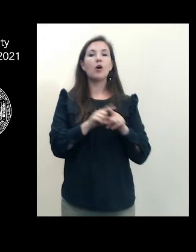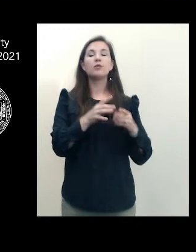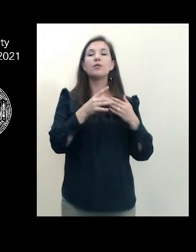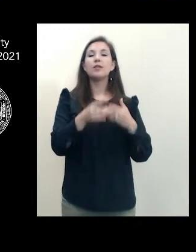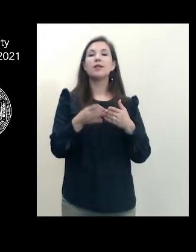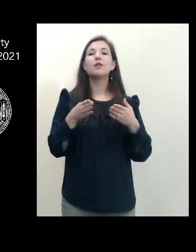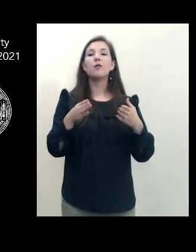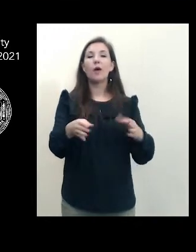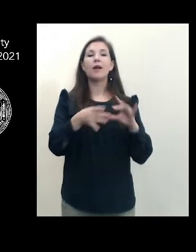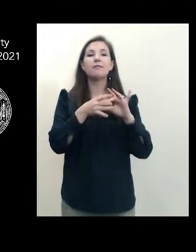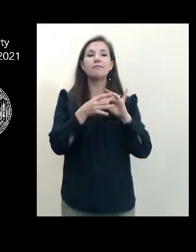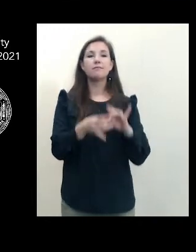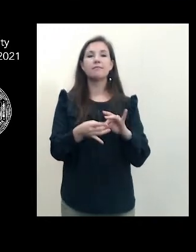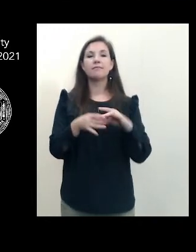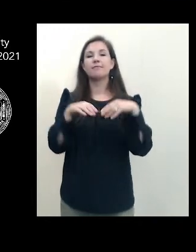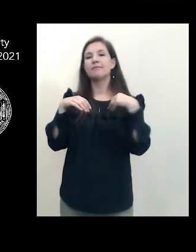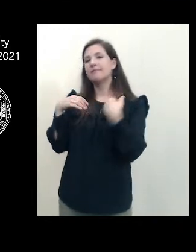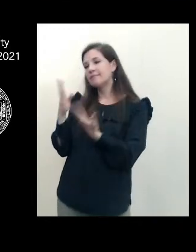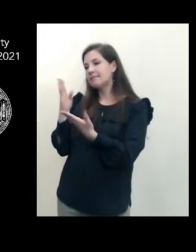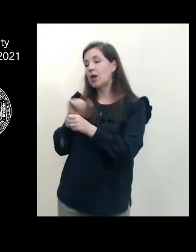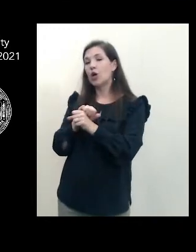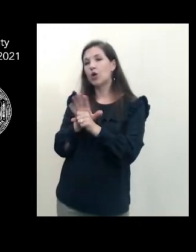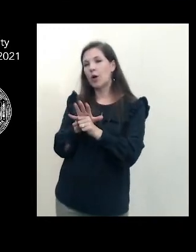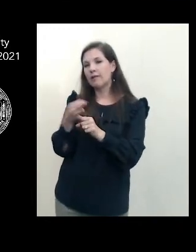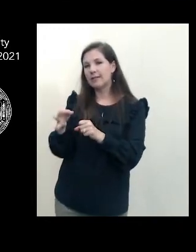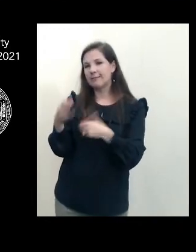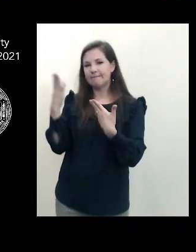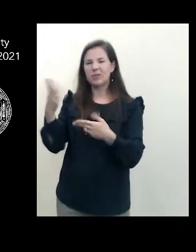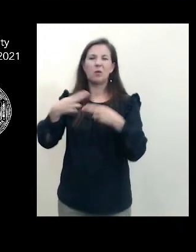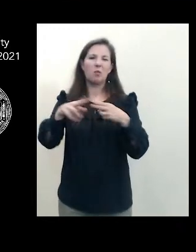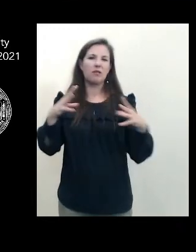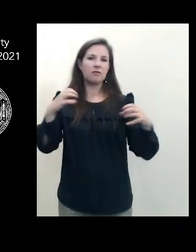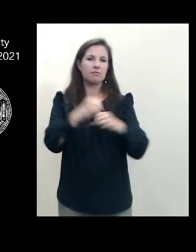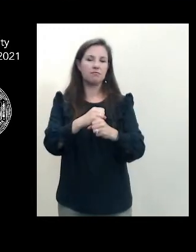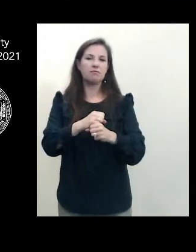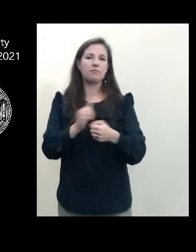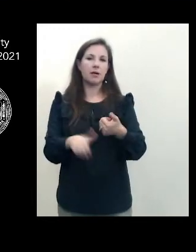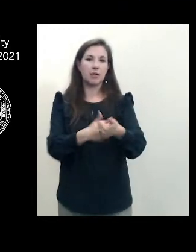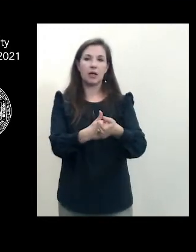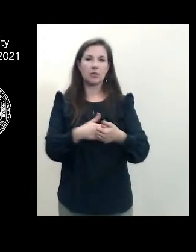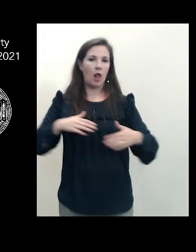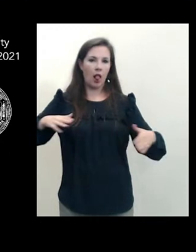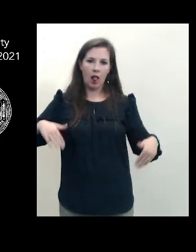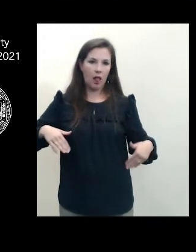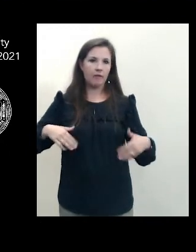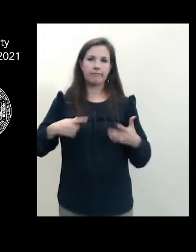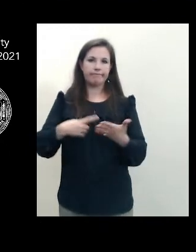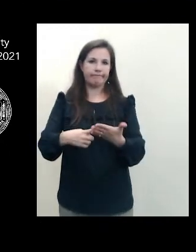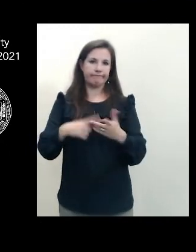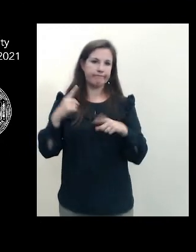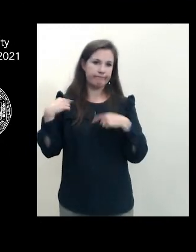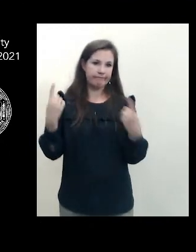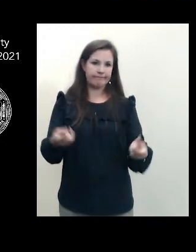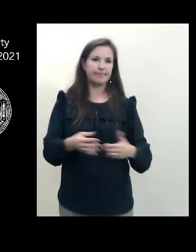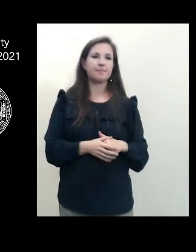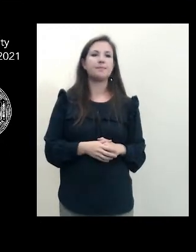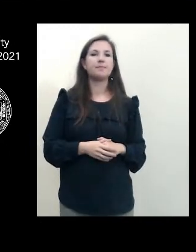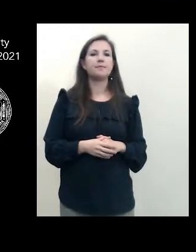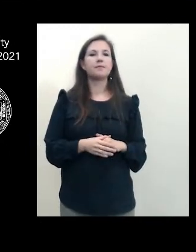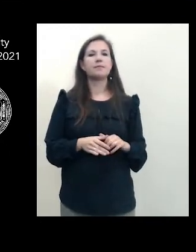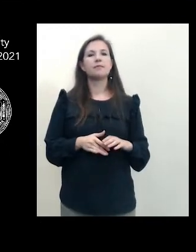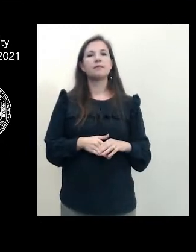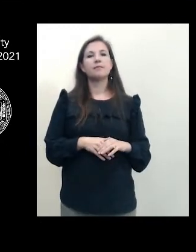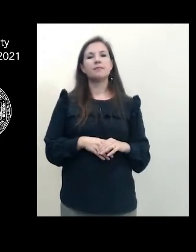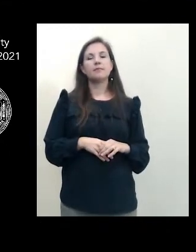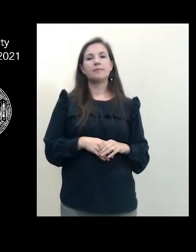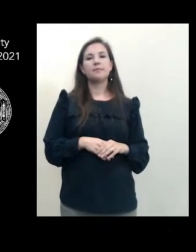with regards to COVID. So I'm going to give a very brief COVID response because we haven't talked about one in a while. There